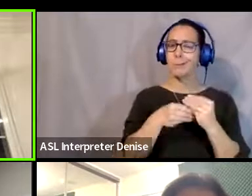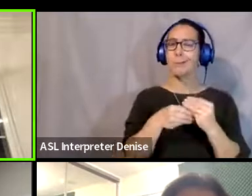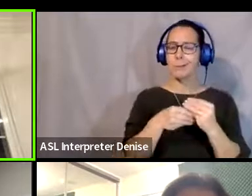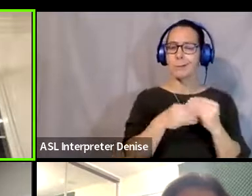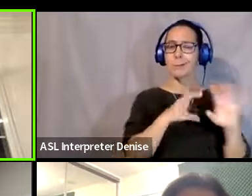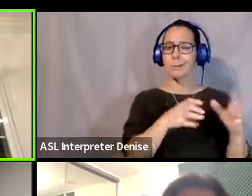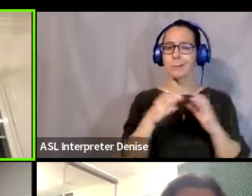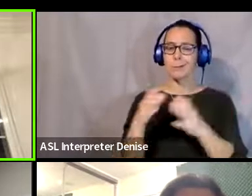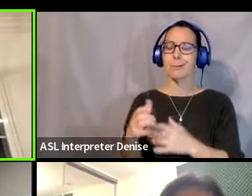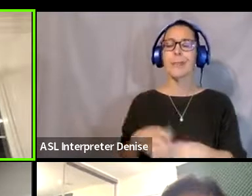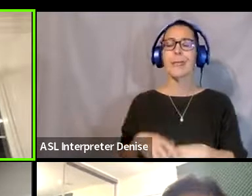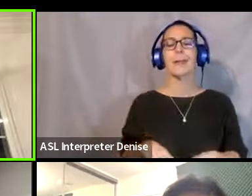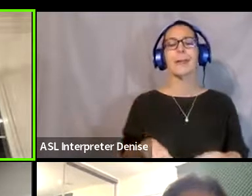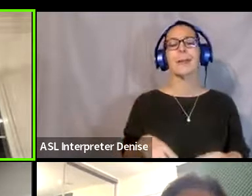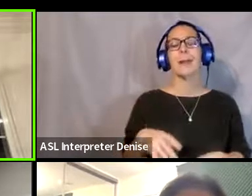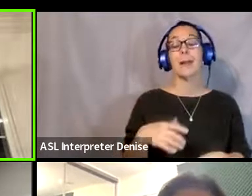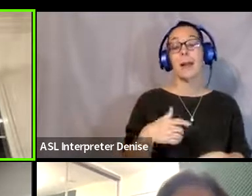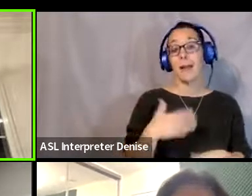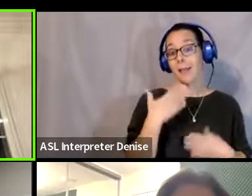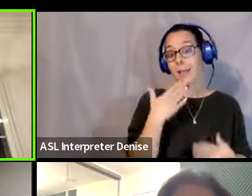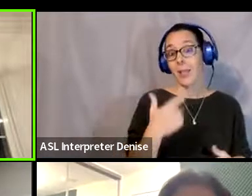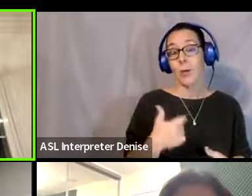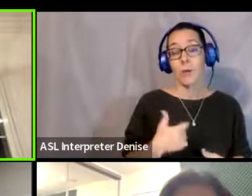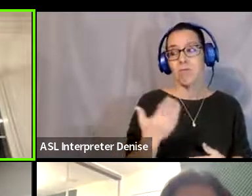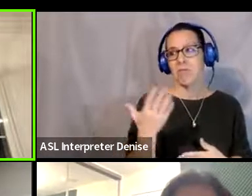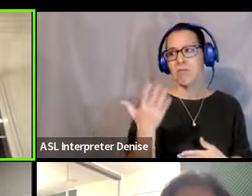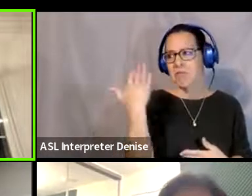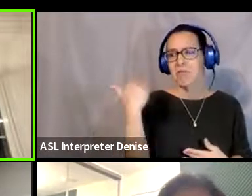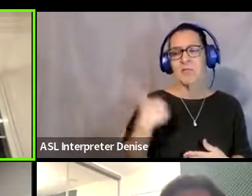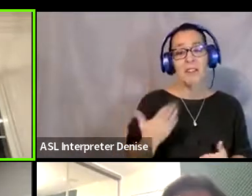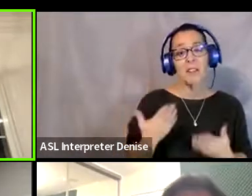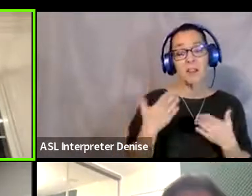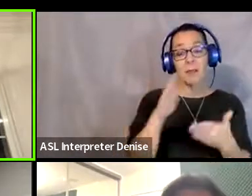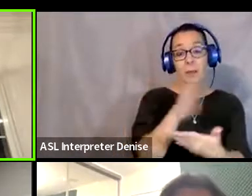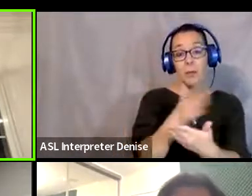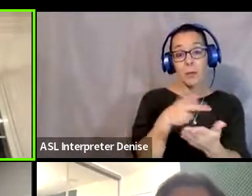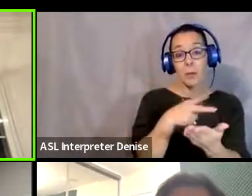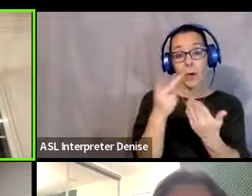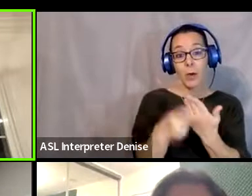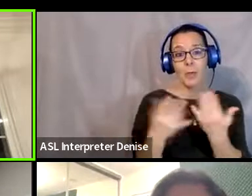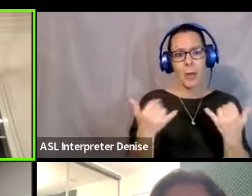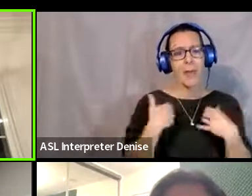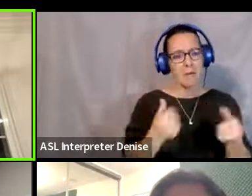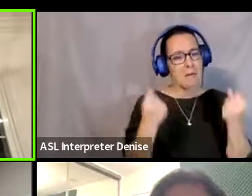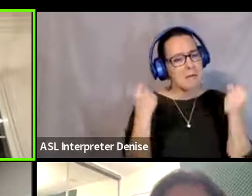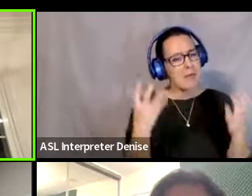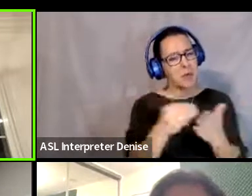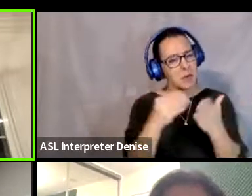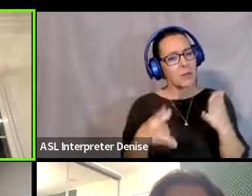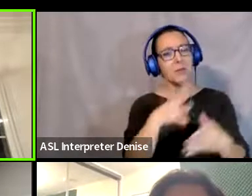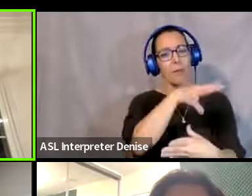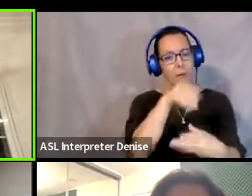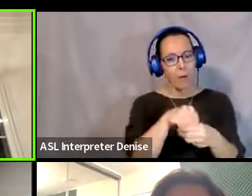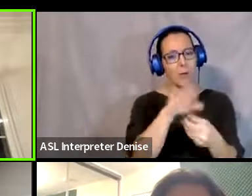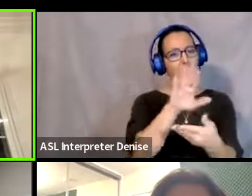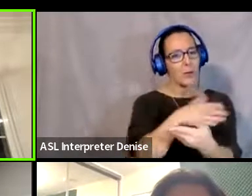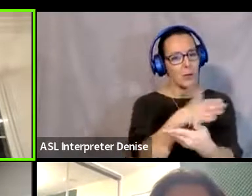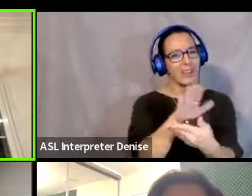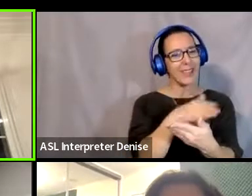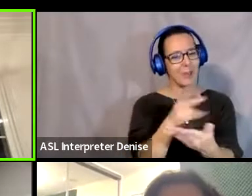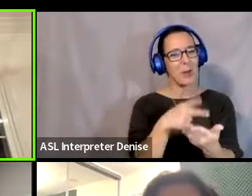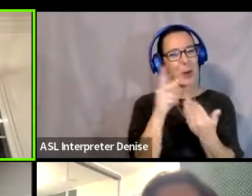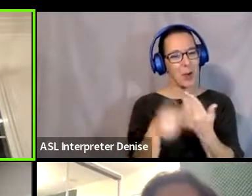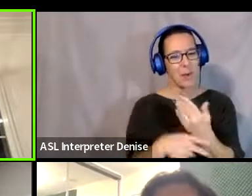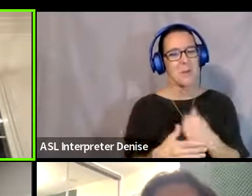about a music program. Now we have over 220 of our students that are involved in music. When we talk about the impact